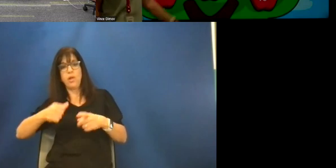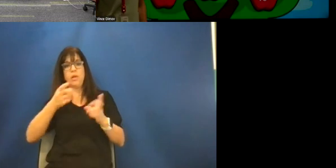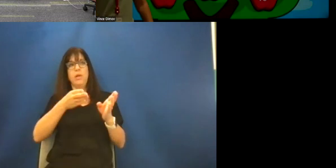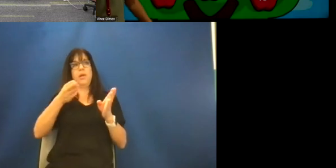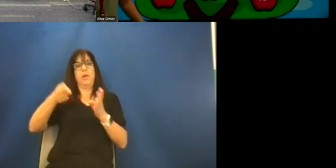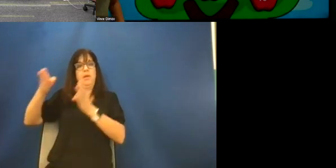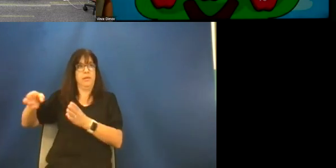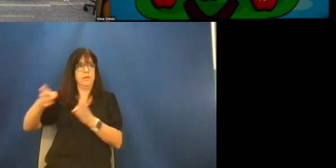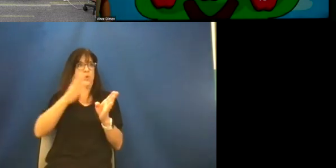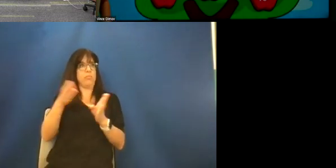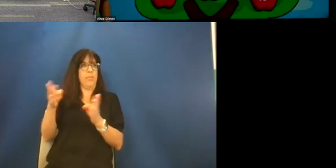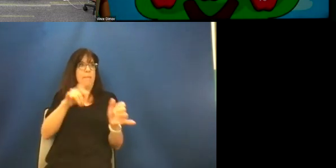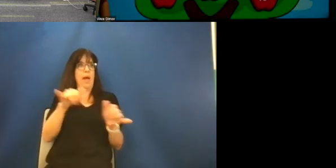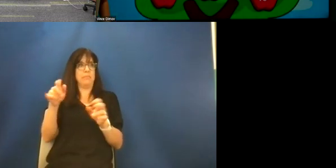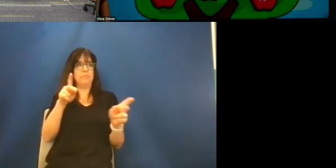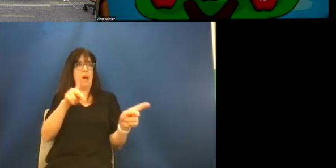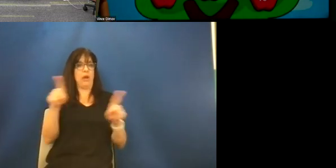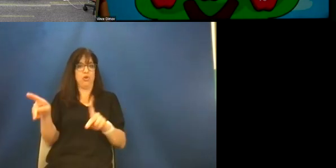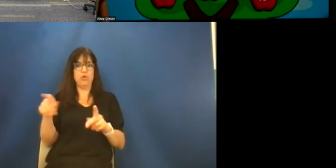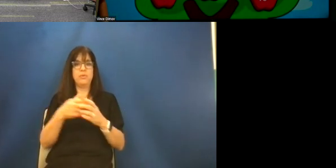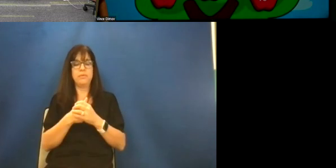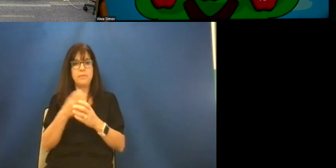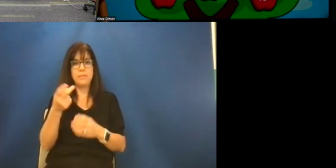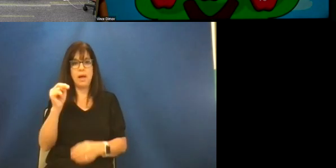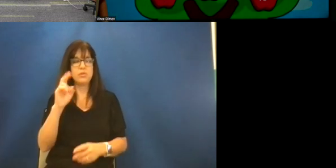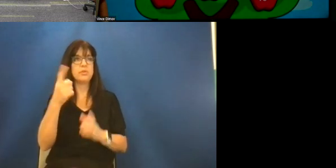girl. So that's just that example.